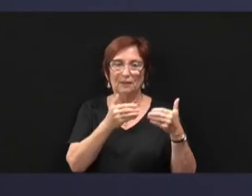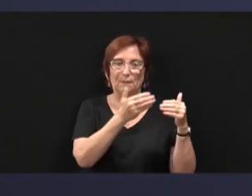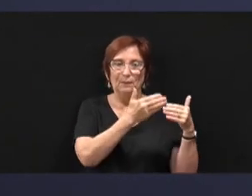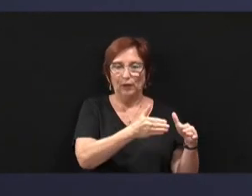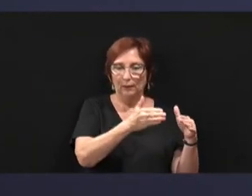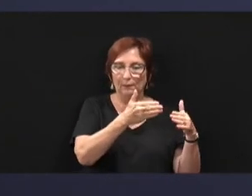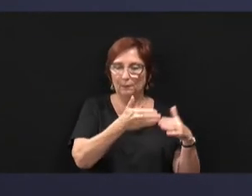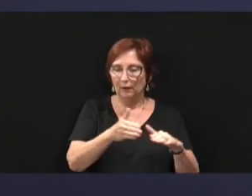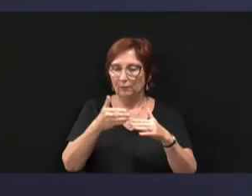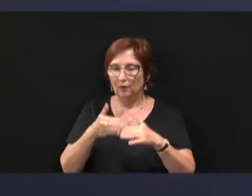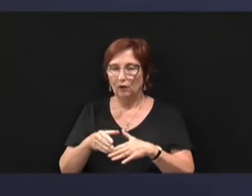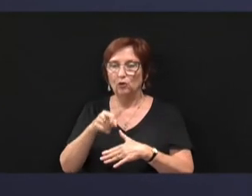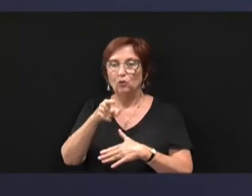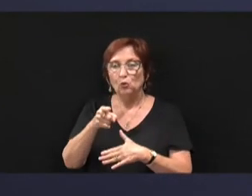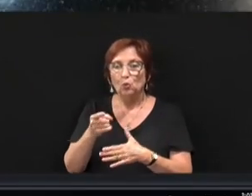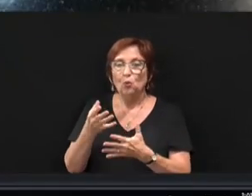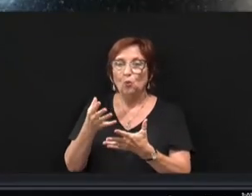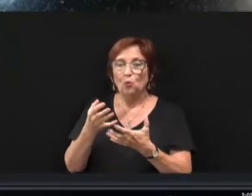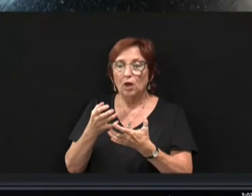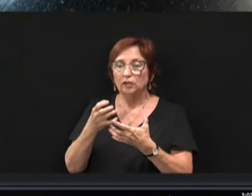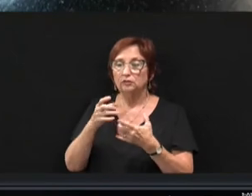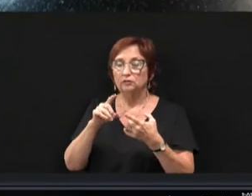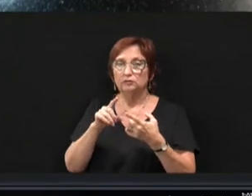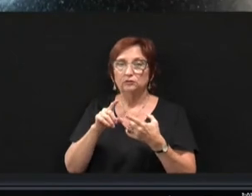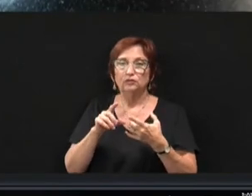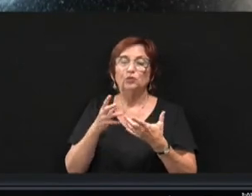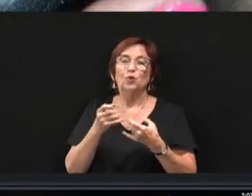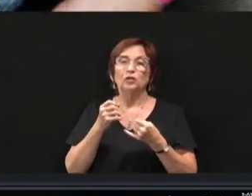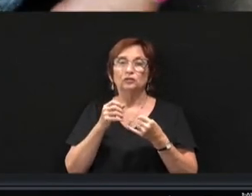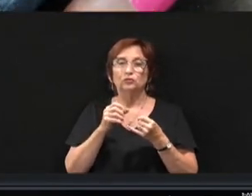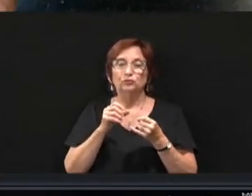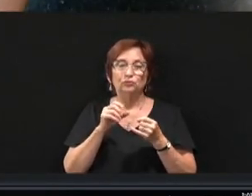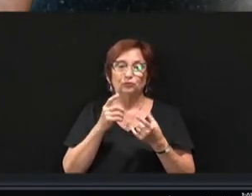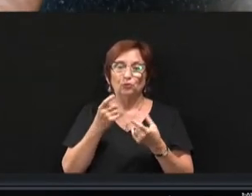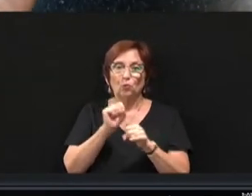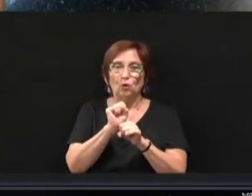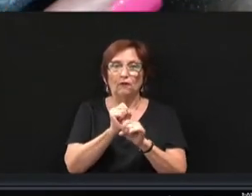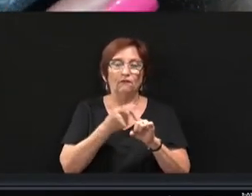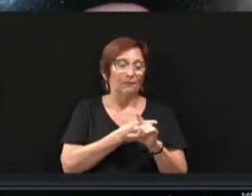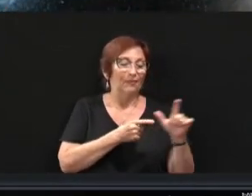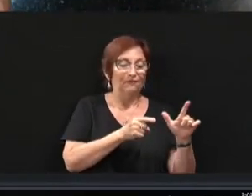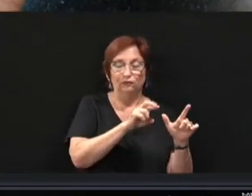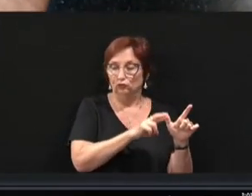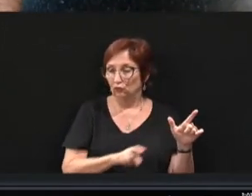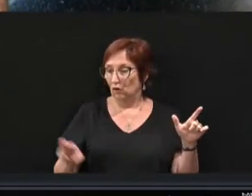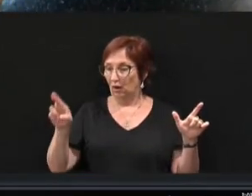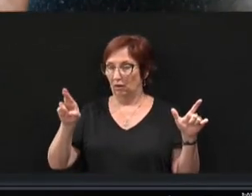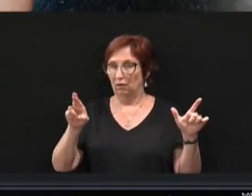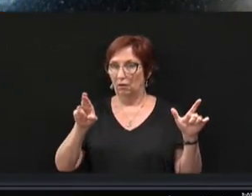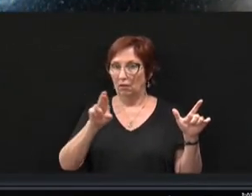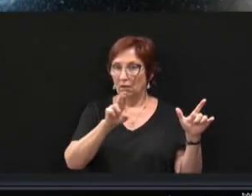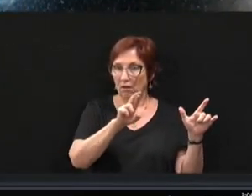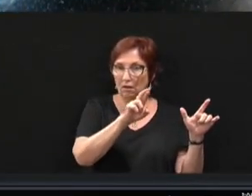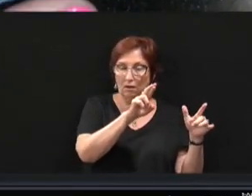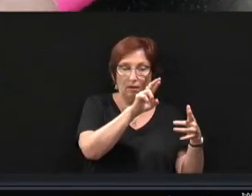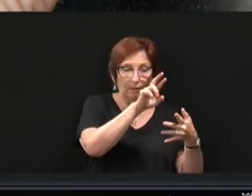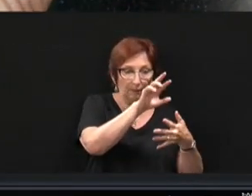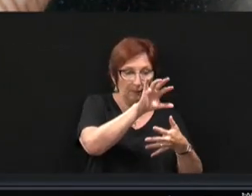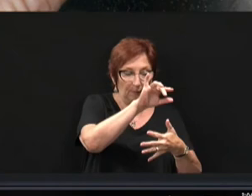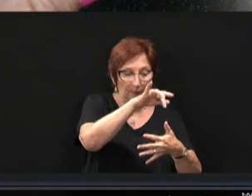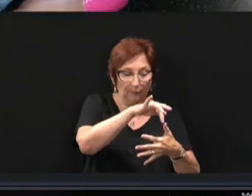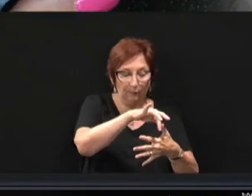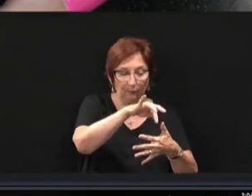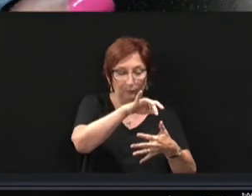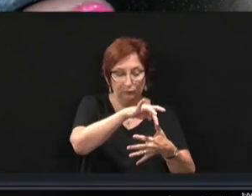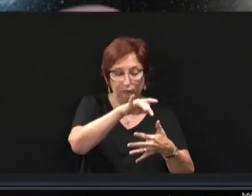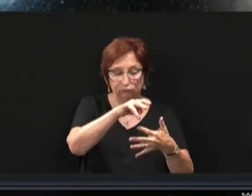to go from left to right. Last week I said right to left, but that was really wrong. So